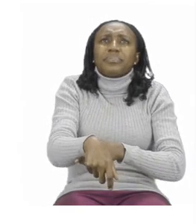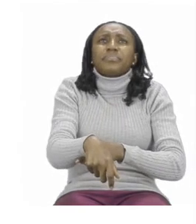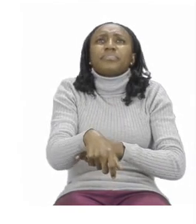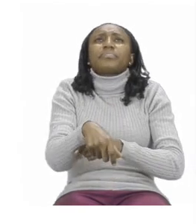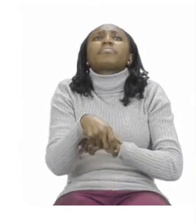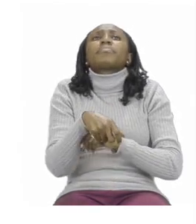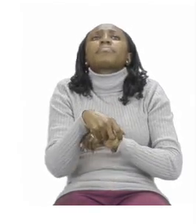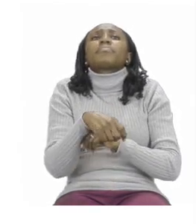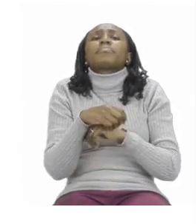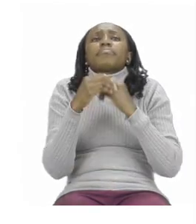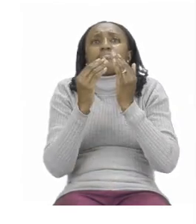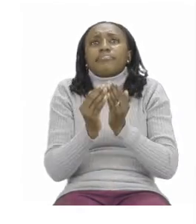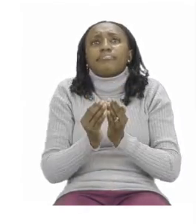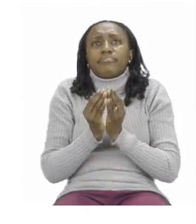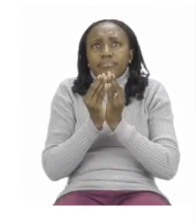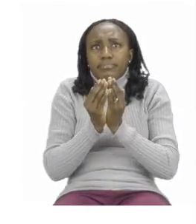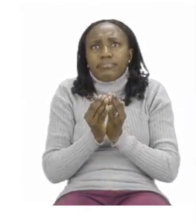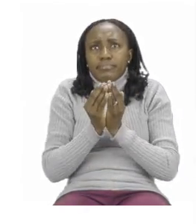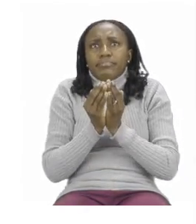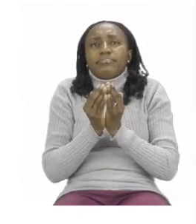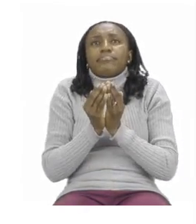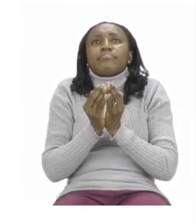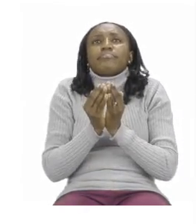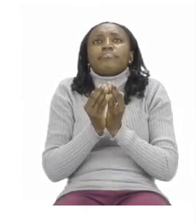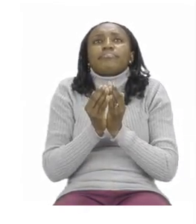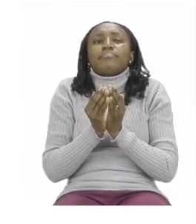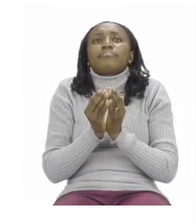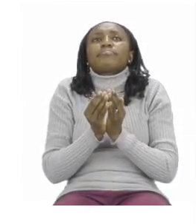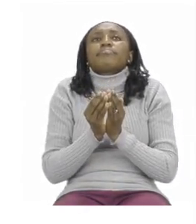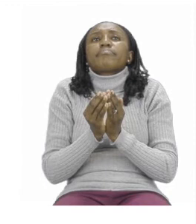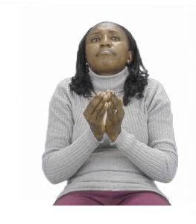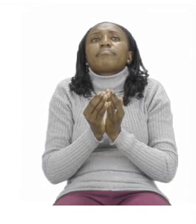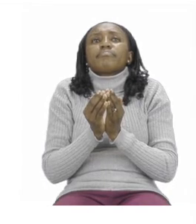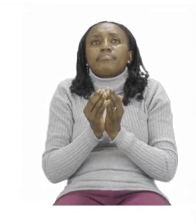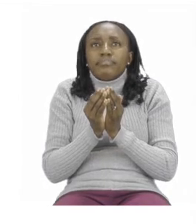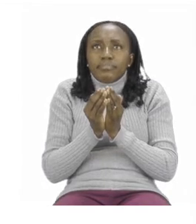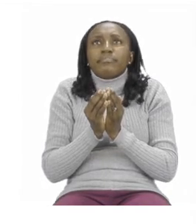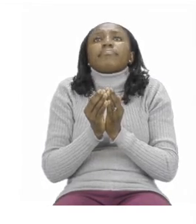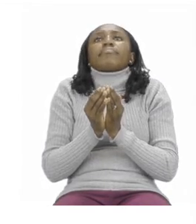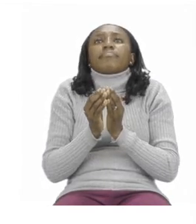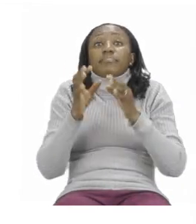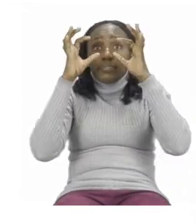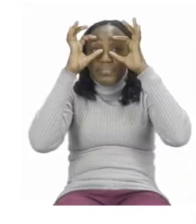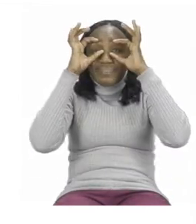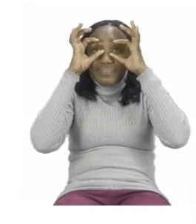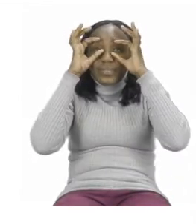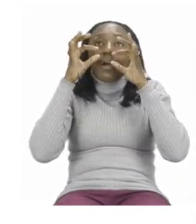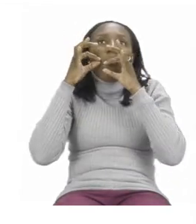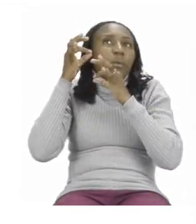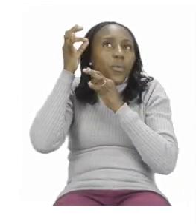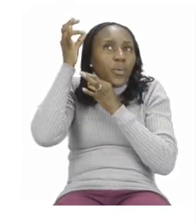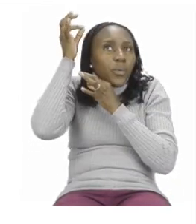And then at the bottom of the page, we have a picture of a boat.